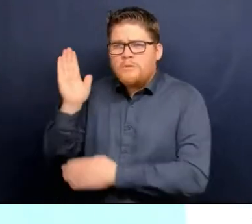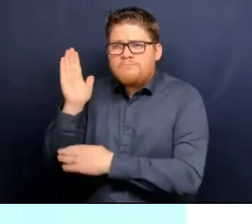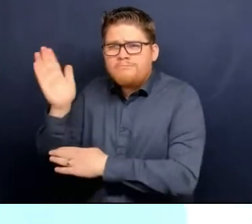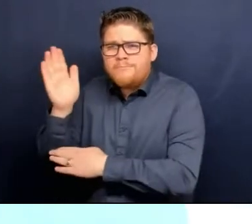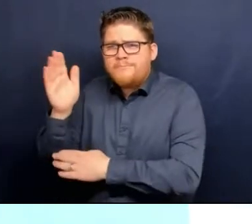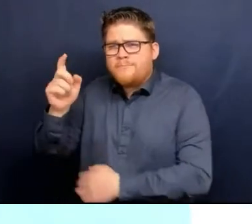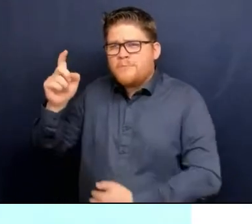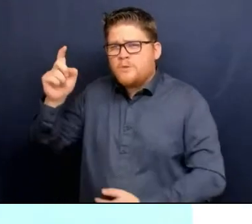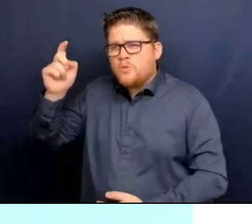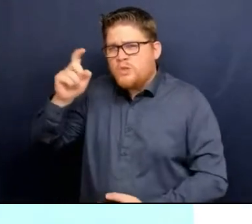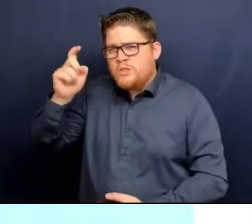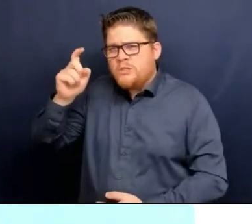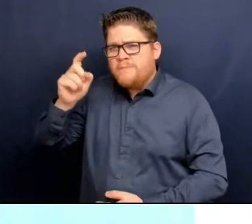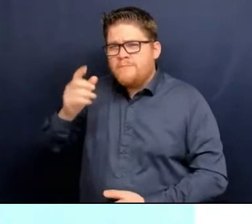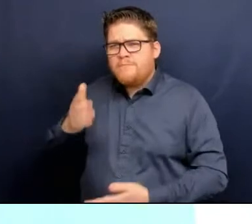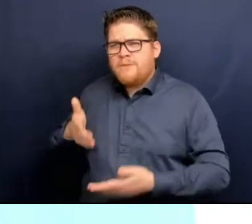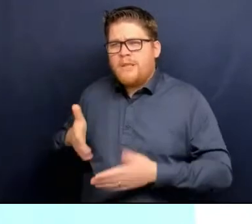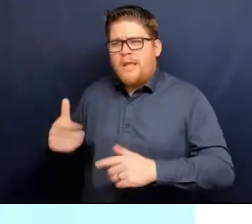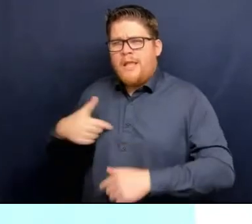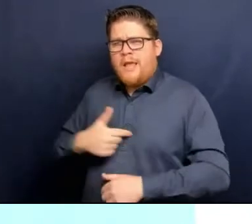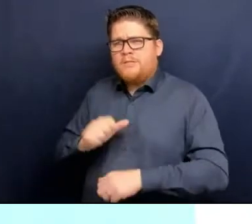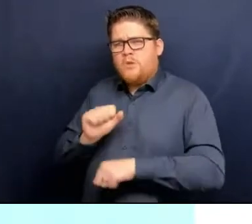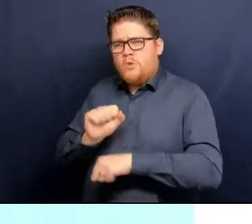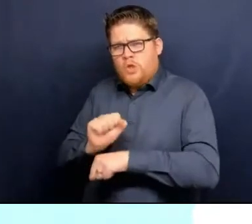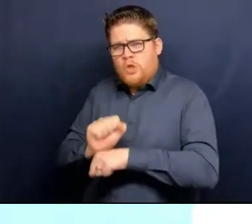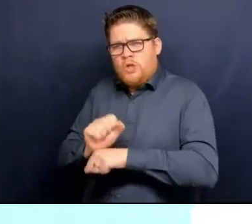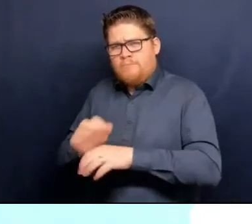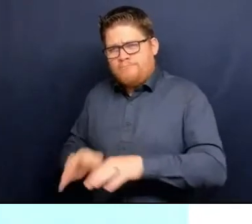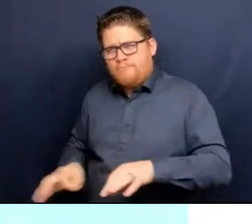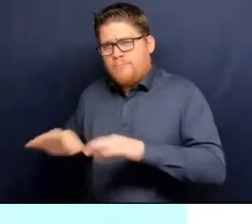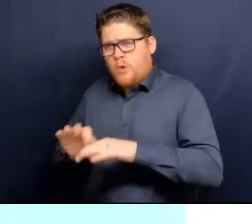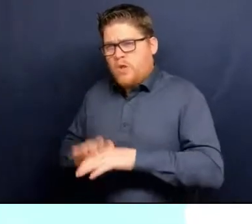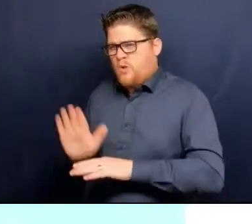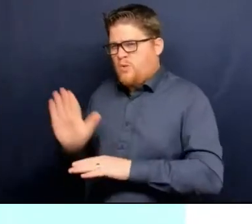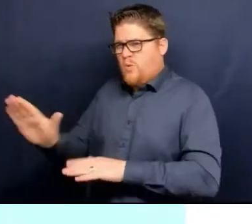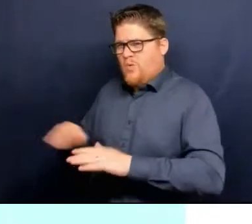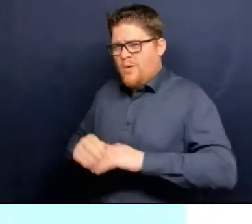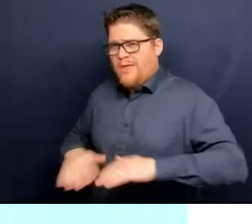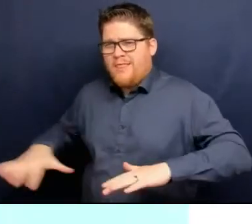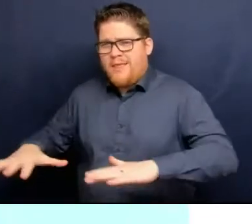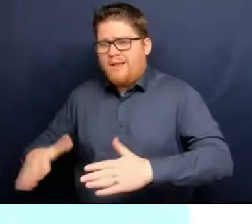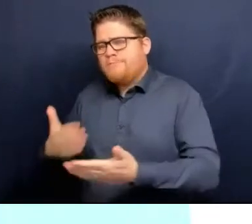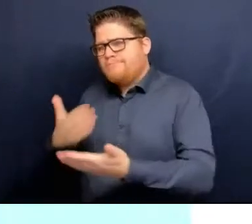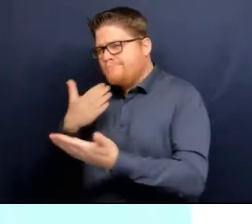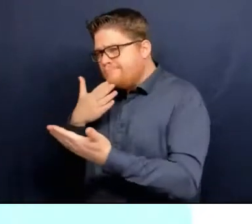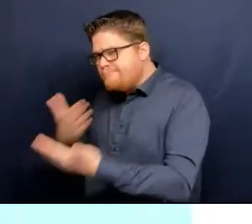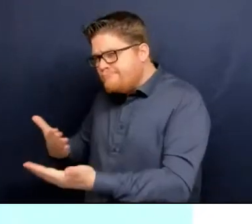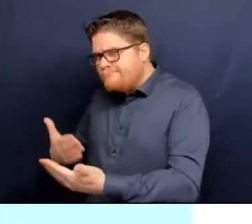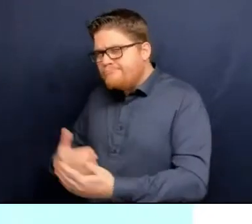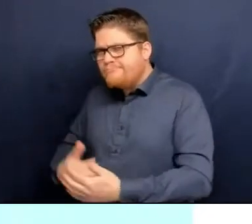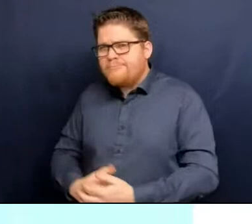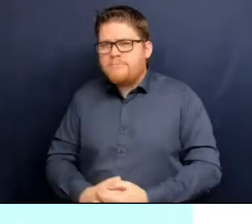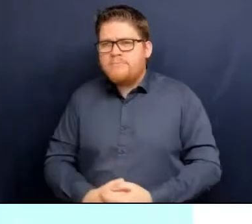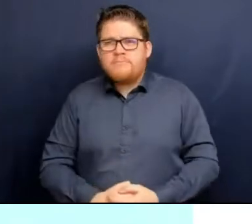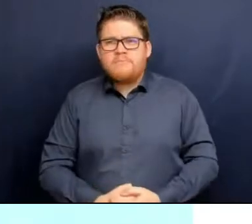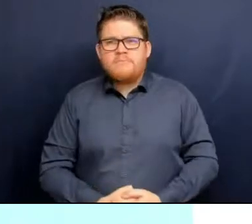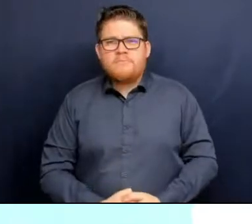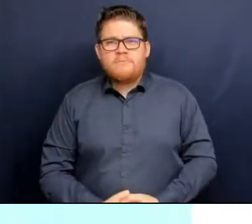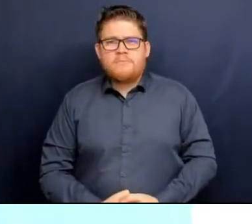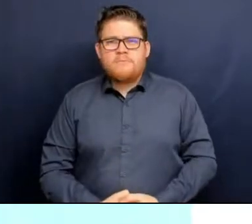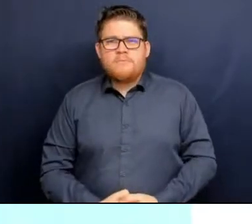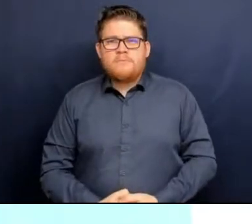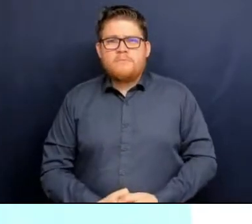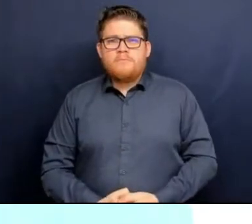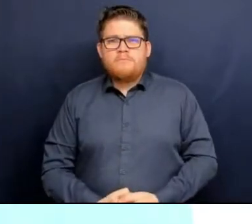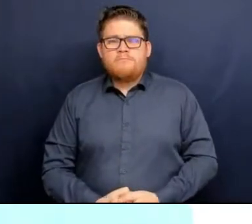your territory. I should also acknowledge so many other leaders who are here. I'd like to acknowledge, of course, the